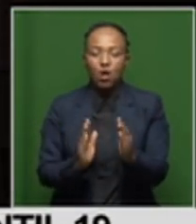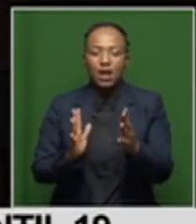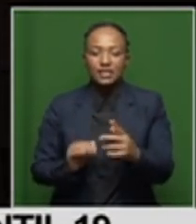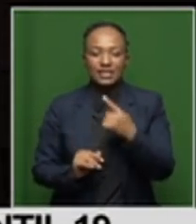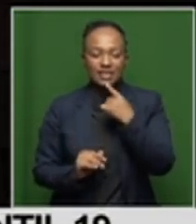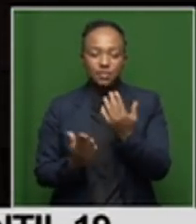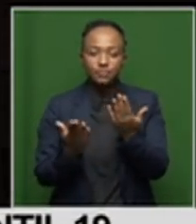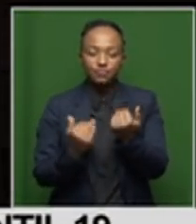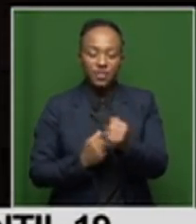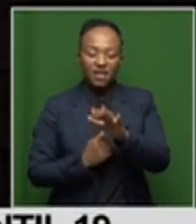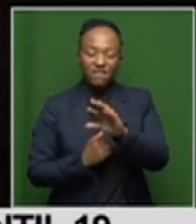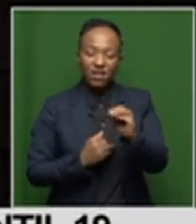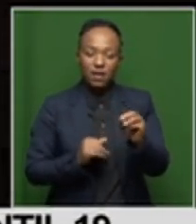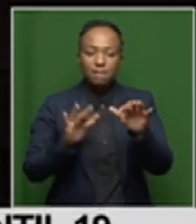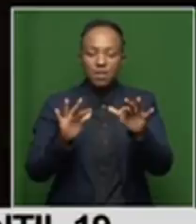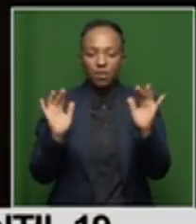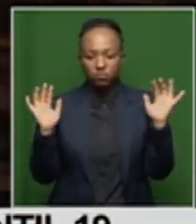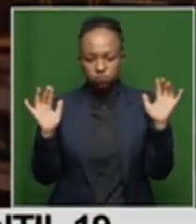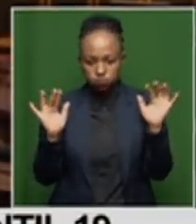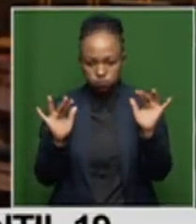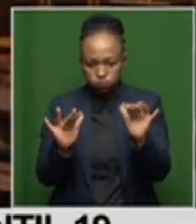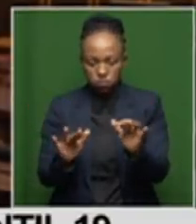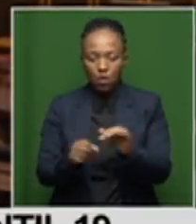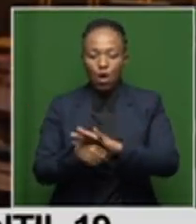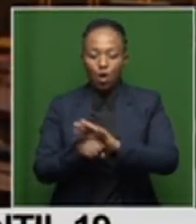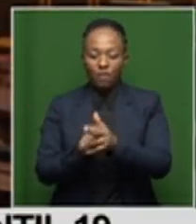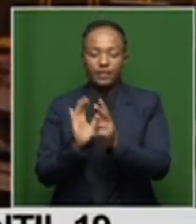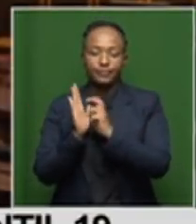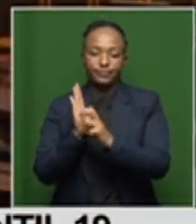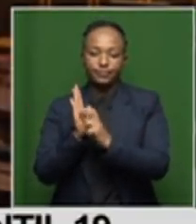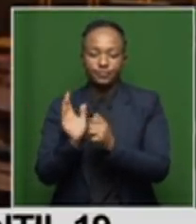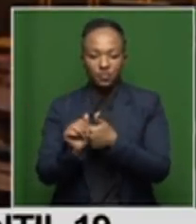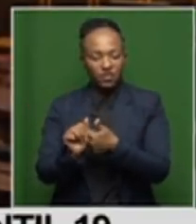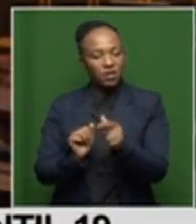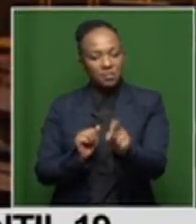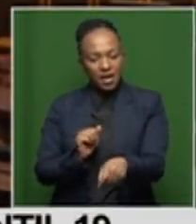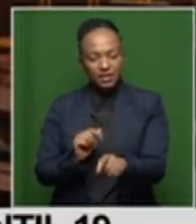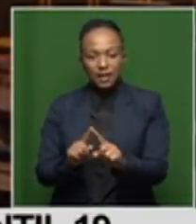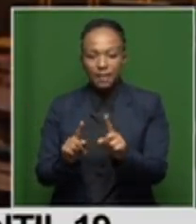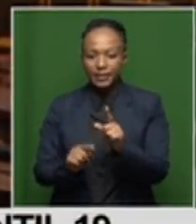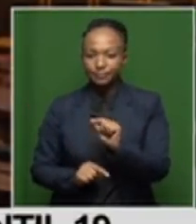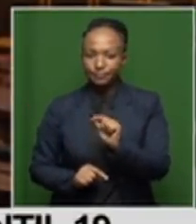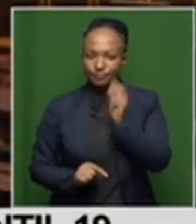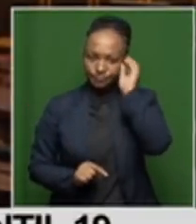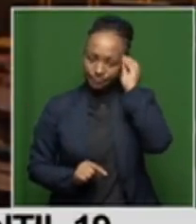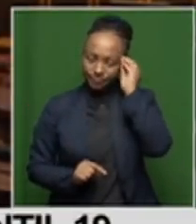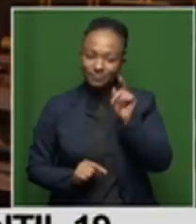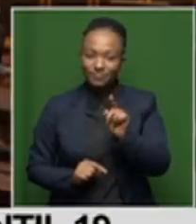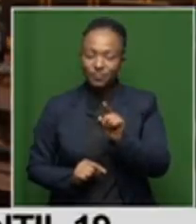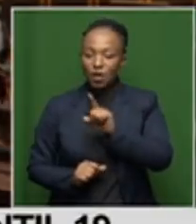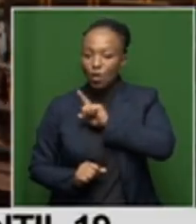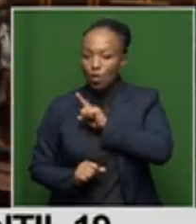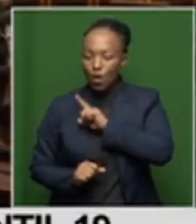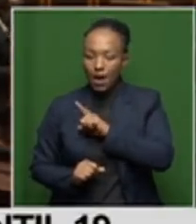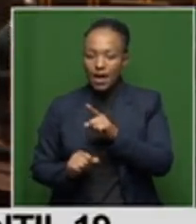least 500 people to be there in accordance with COVID-19 rules. It is interesting as well to see that